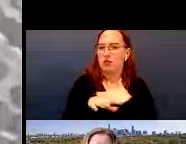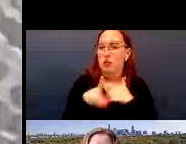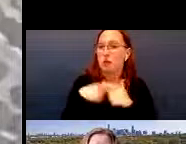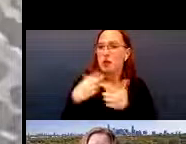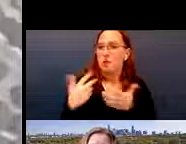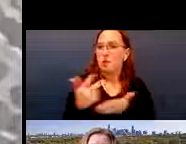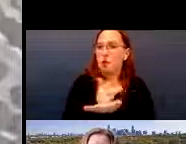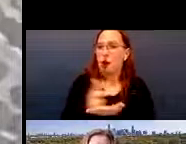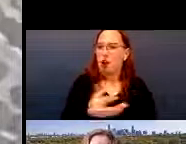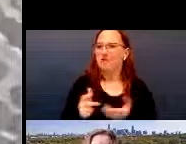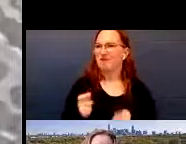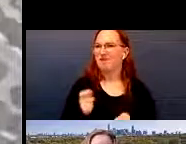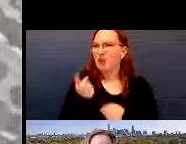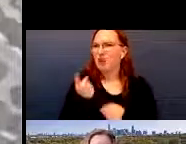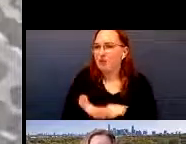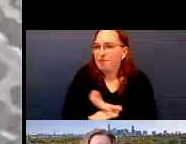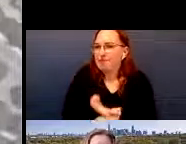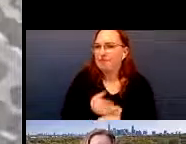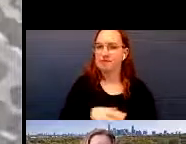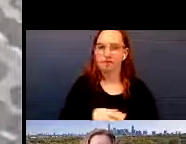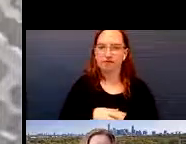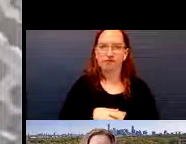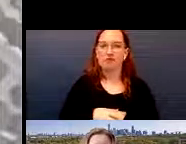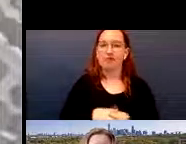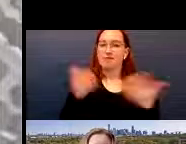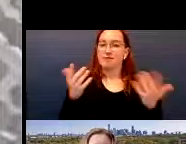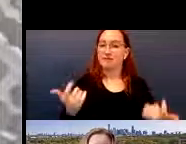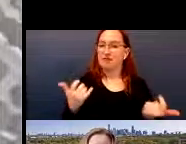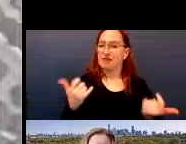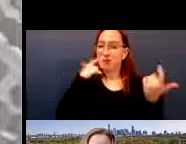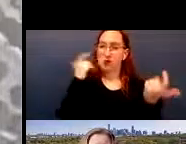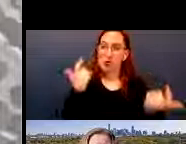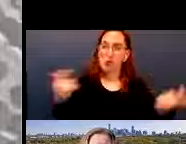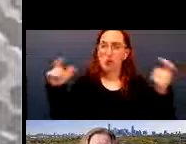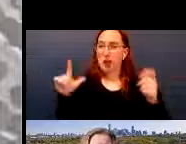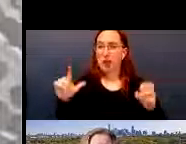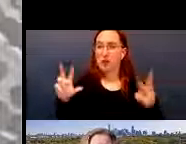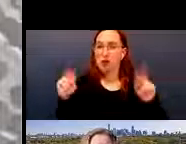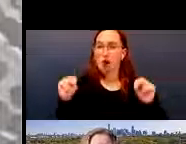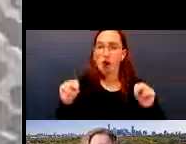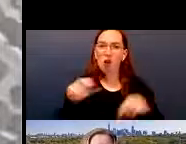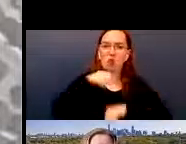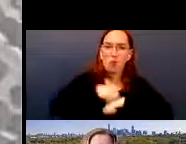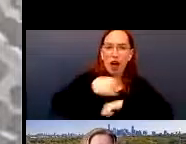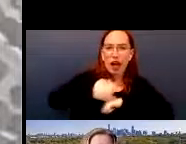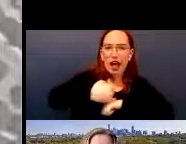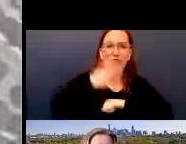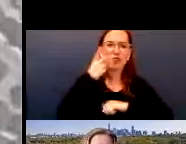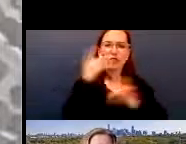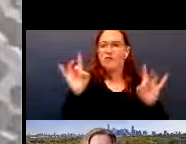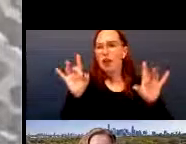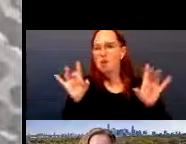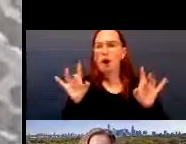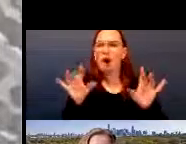Here's the Great Lawn and Rock Island today. See the volleyball courts to orient you, small parking lots,